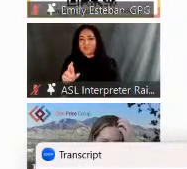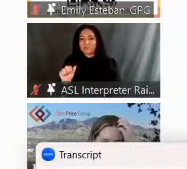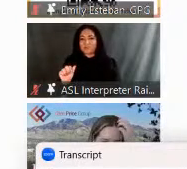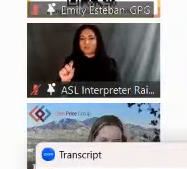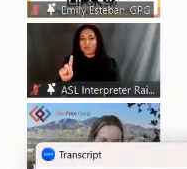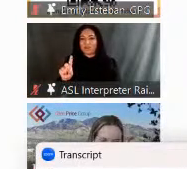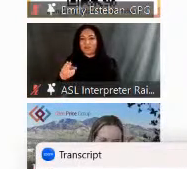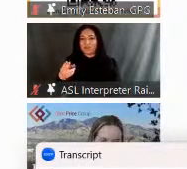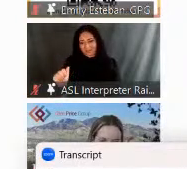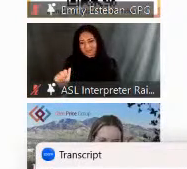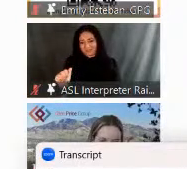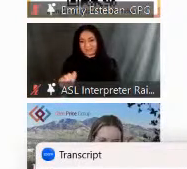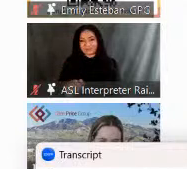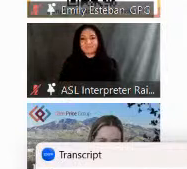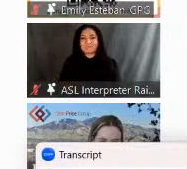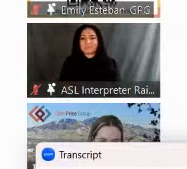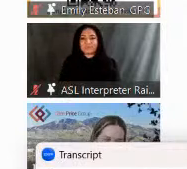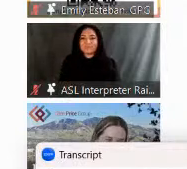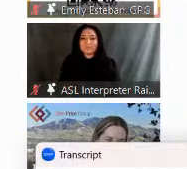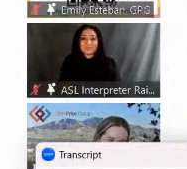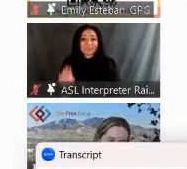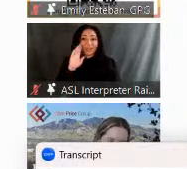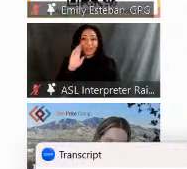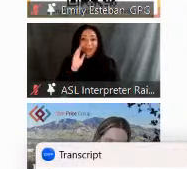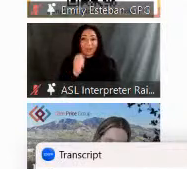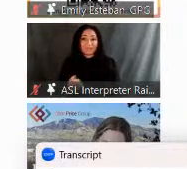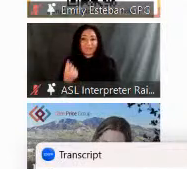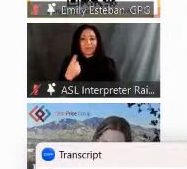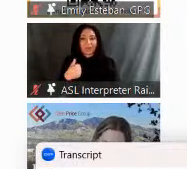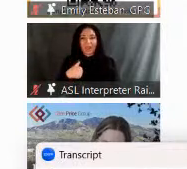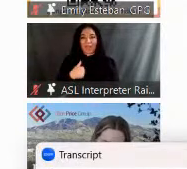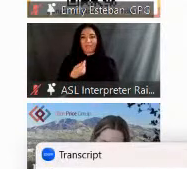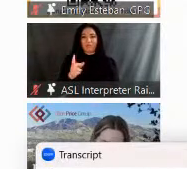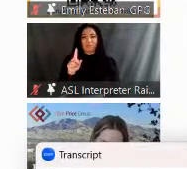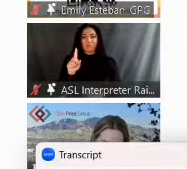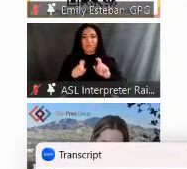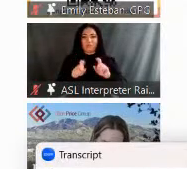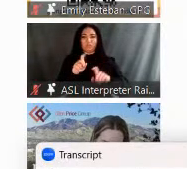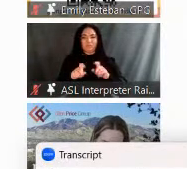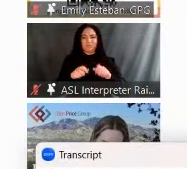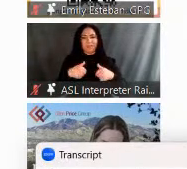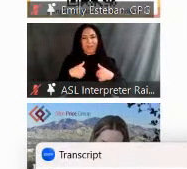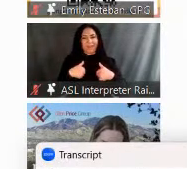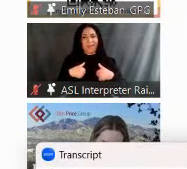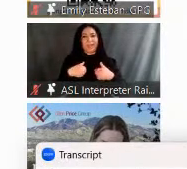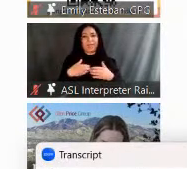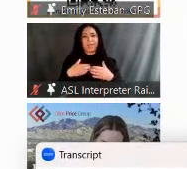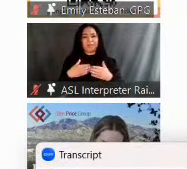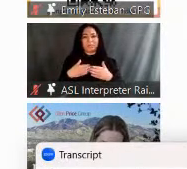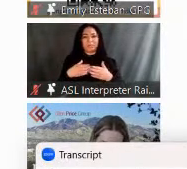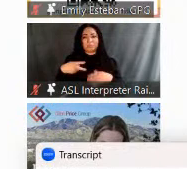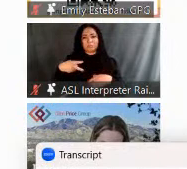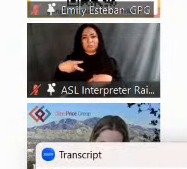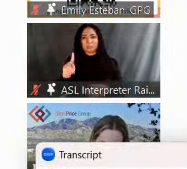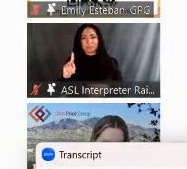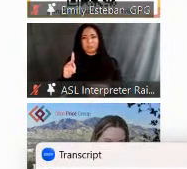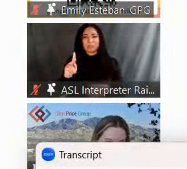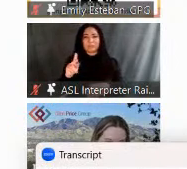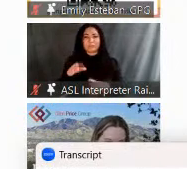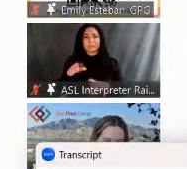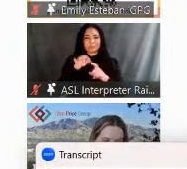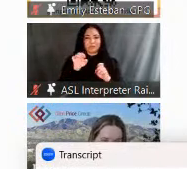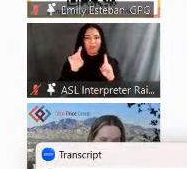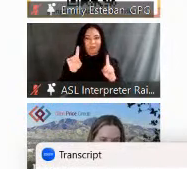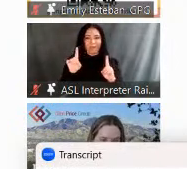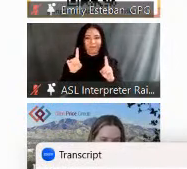everybody. So I had a couple of questions. I am a preschool special ed teacher at a local